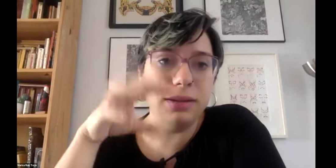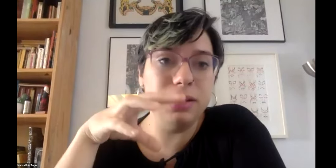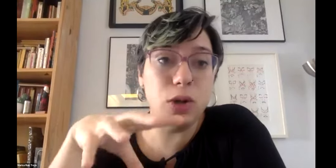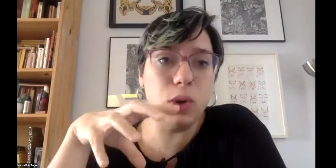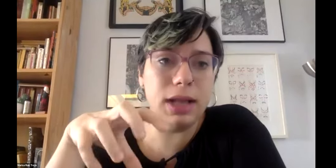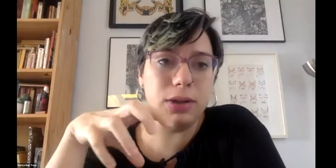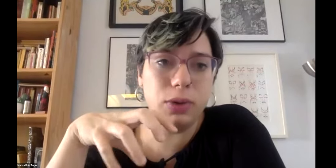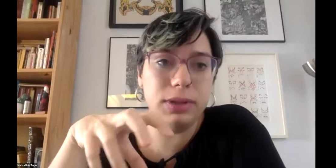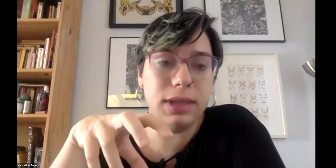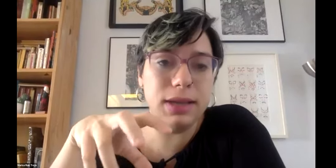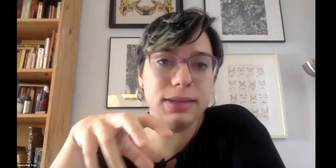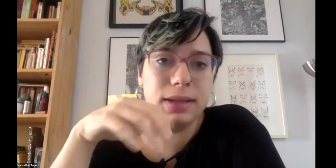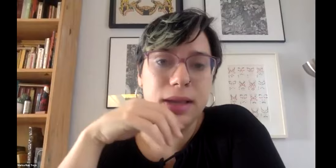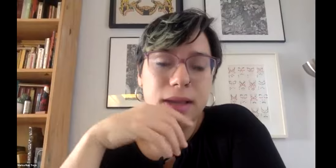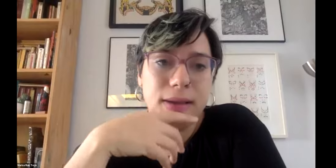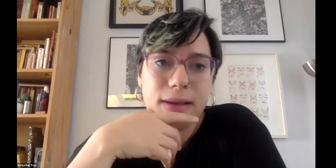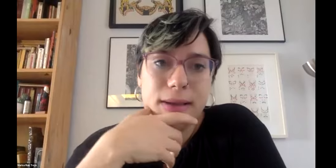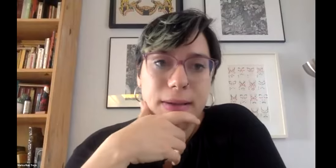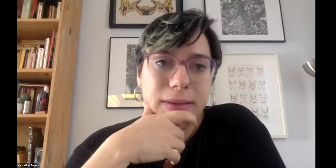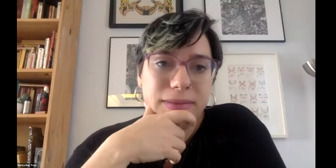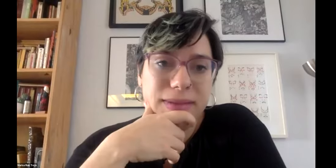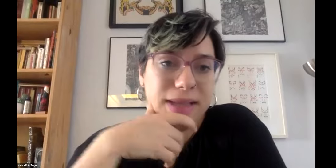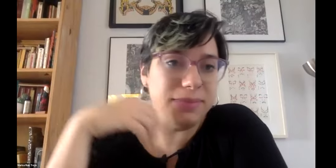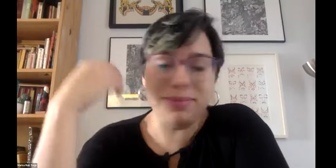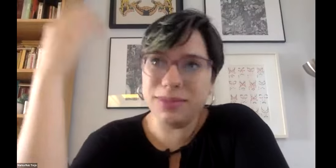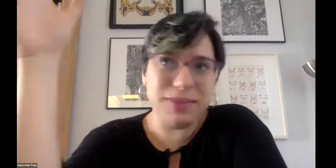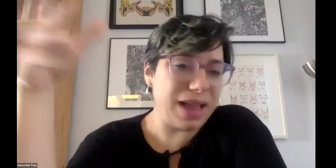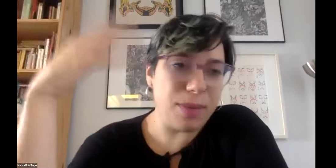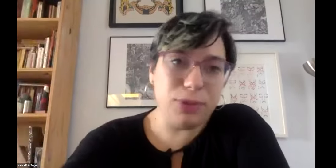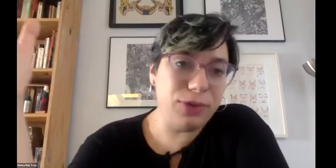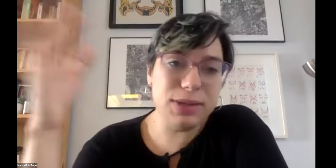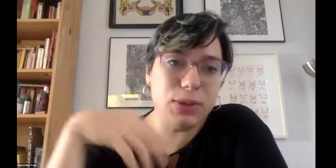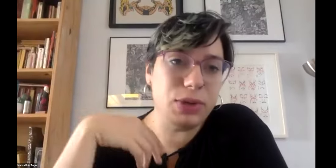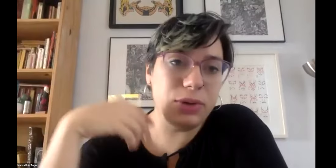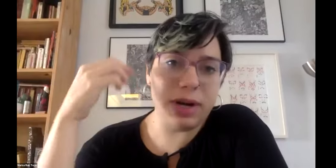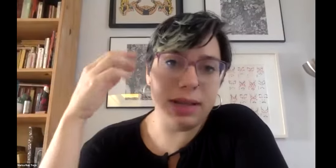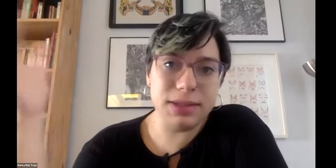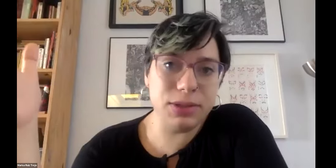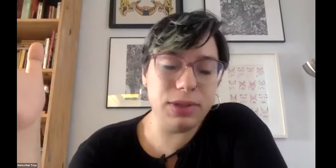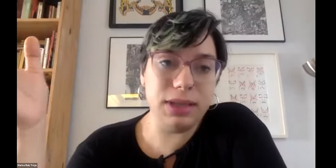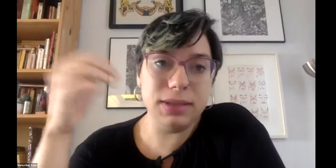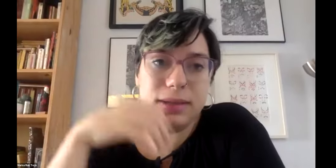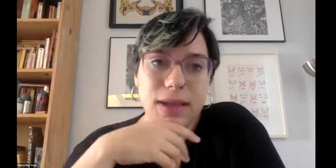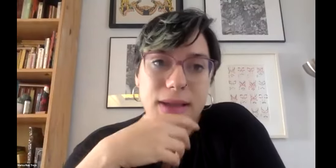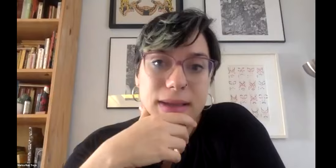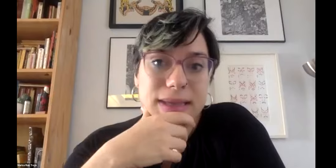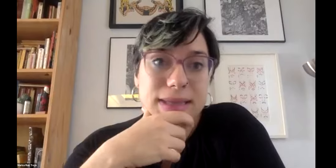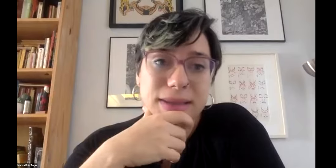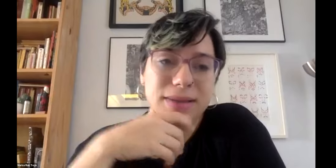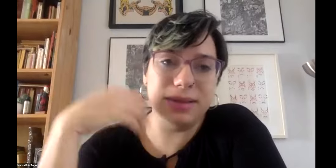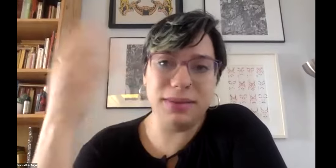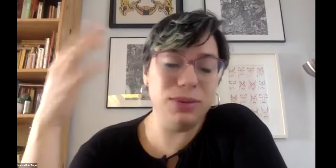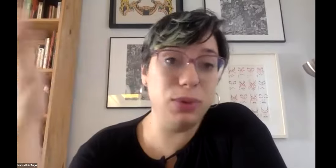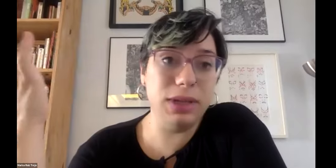in local context that a professor or a student